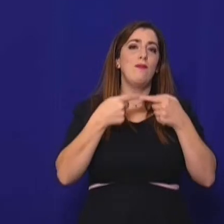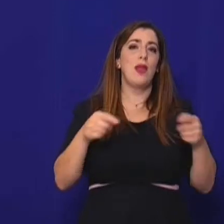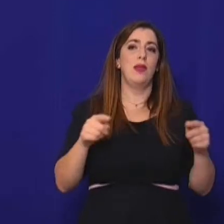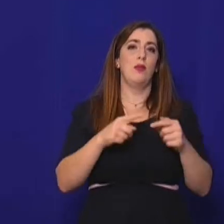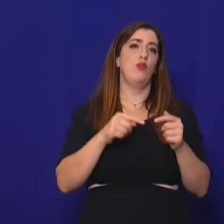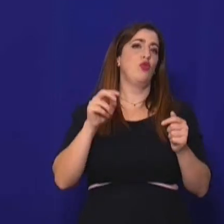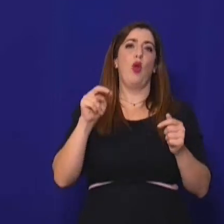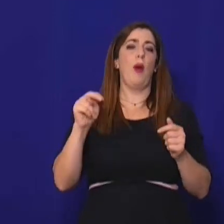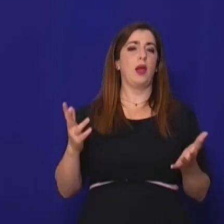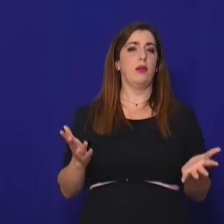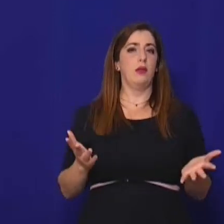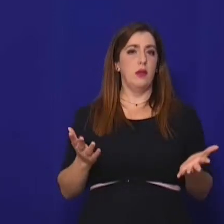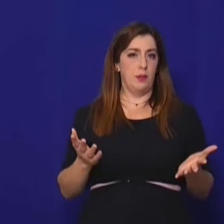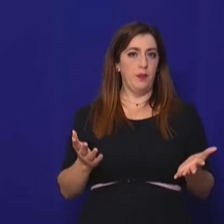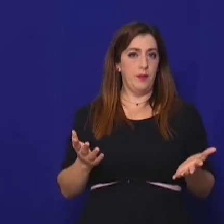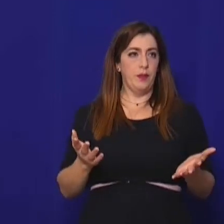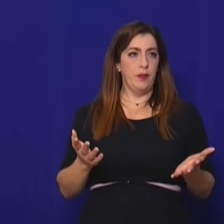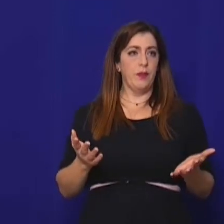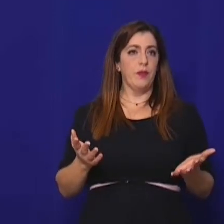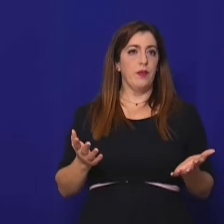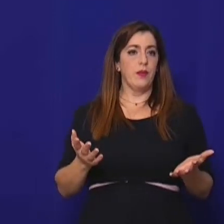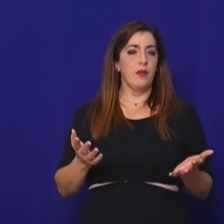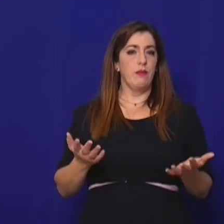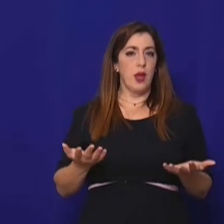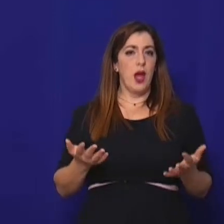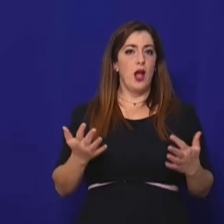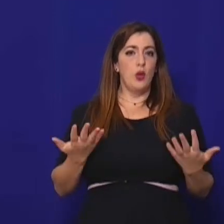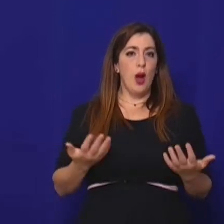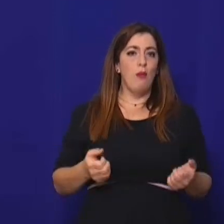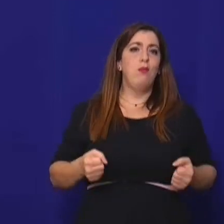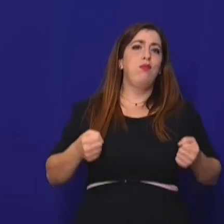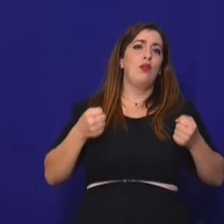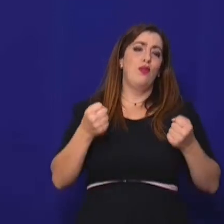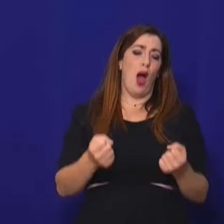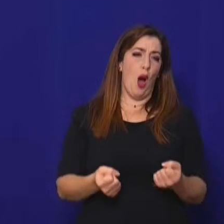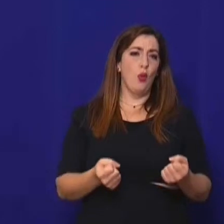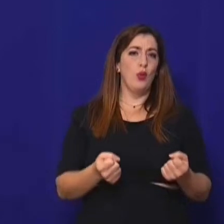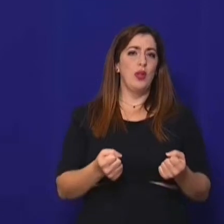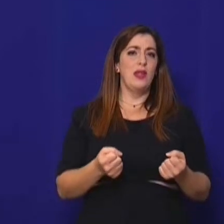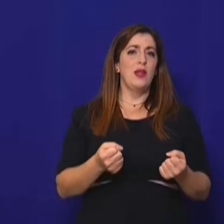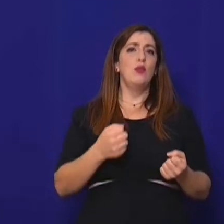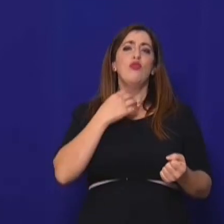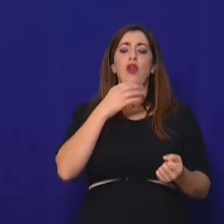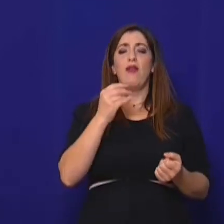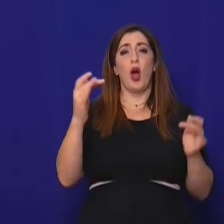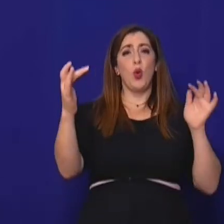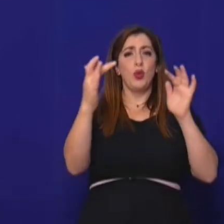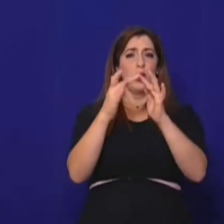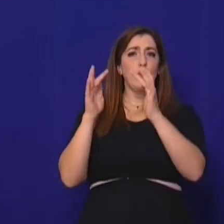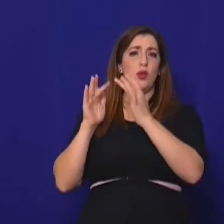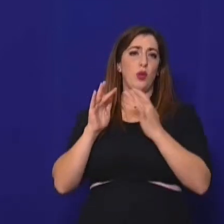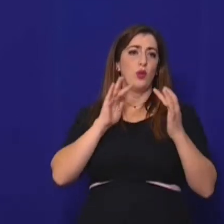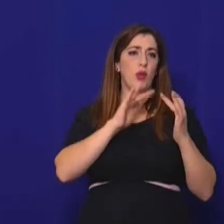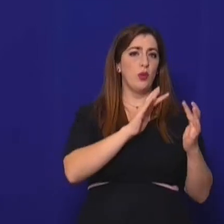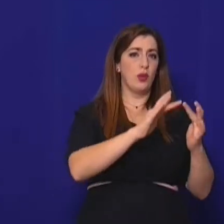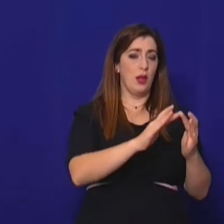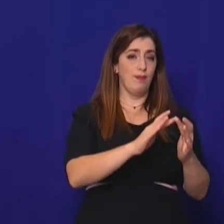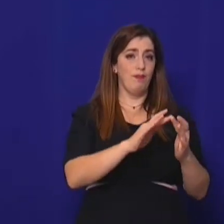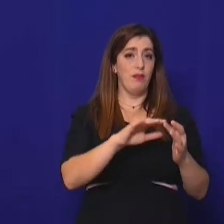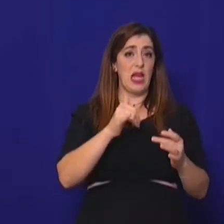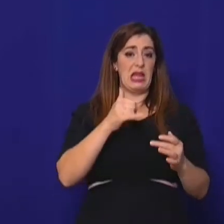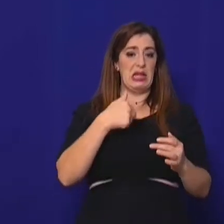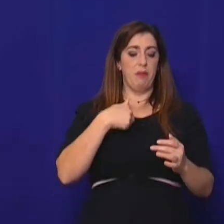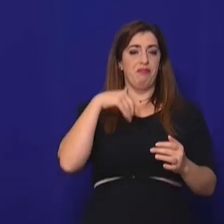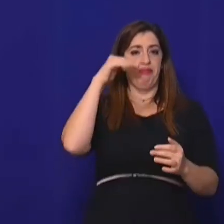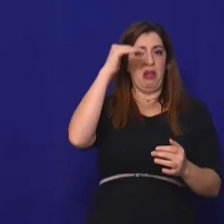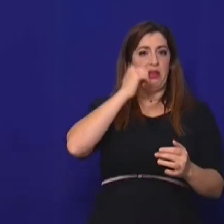għandna nillimitaw il-kuntatti ma' dawk in-nies li jgħixu fl-istess dar. Għaliex jekk inti ħadd istieden fid-dar tiegħek il xi